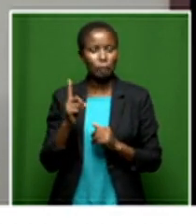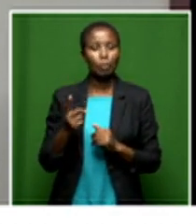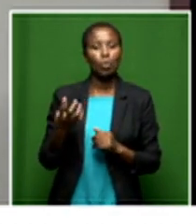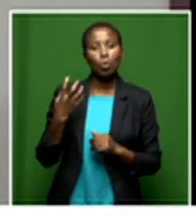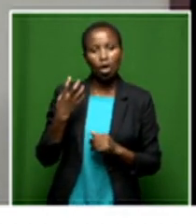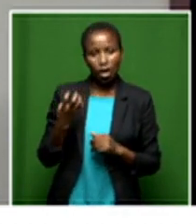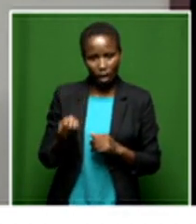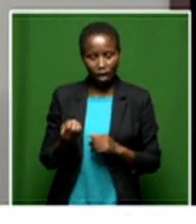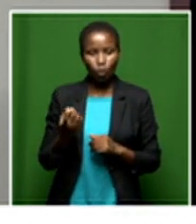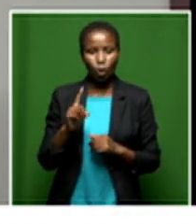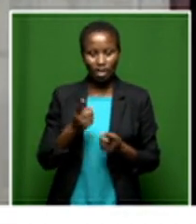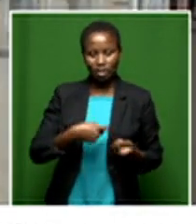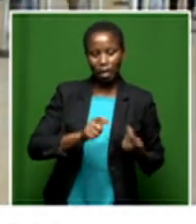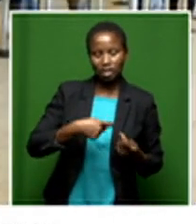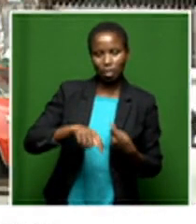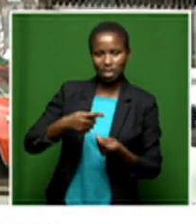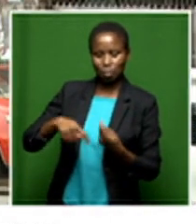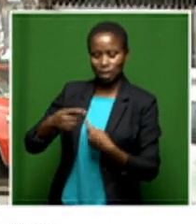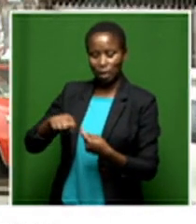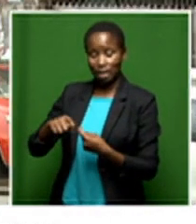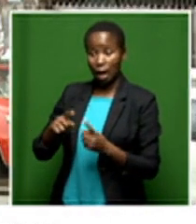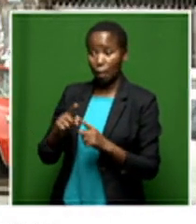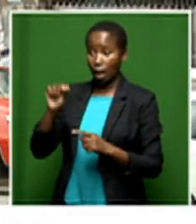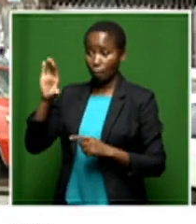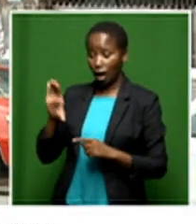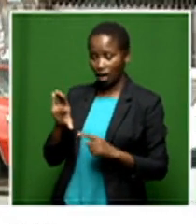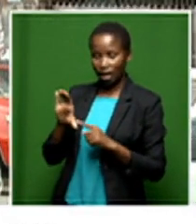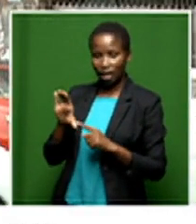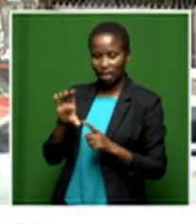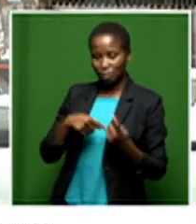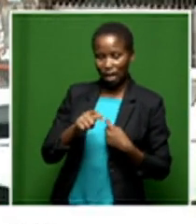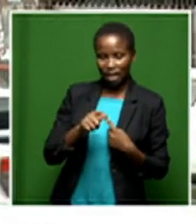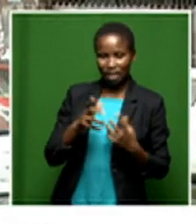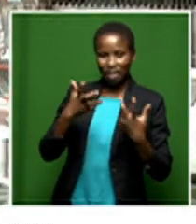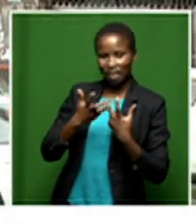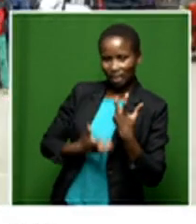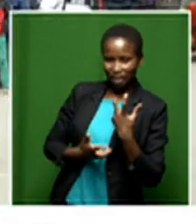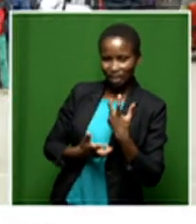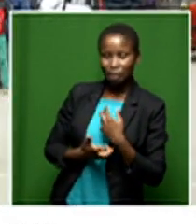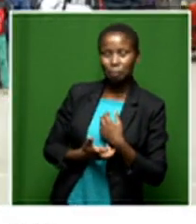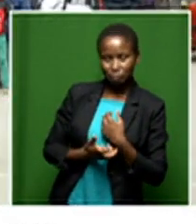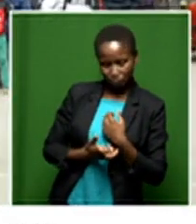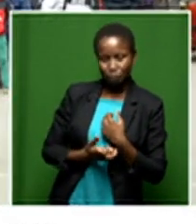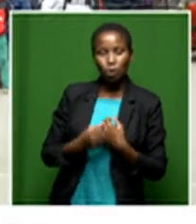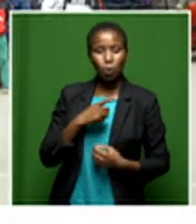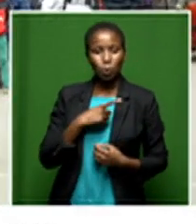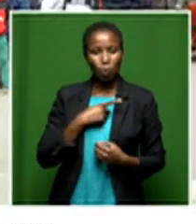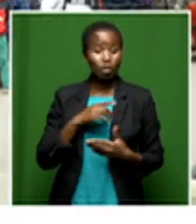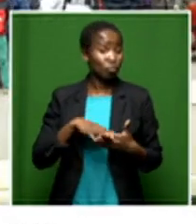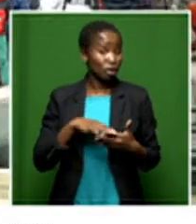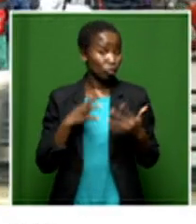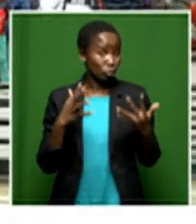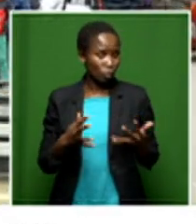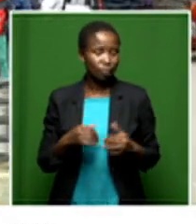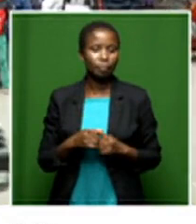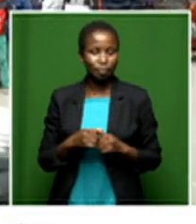own expenses far exceed our revenue. The current revenue. But also the main reason is really because